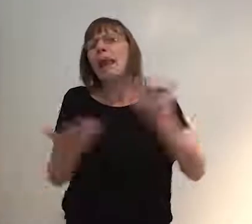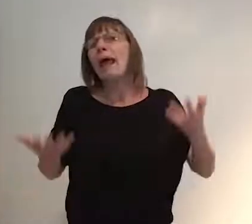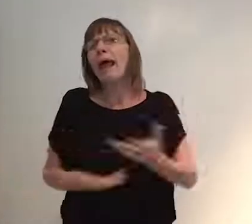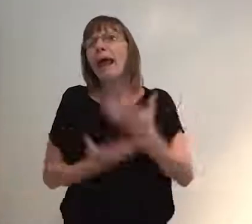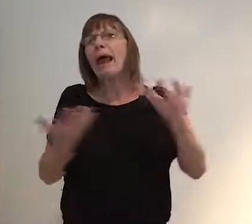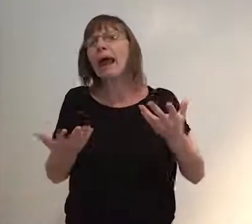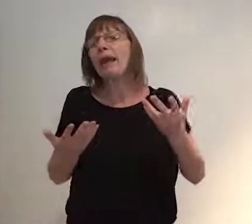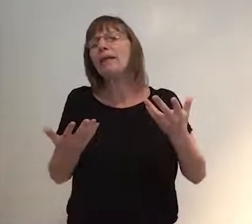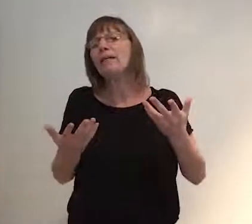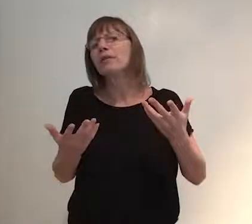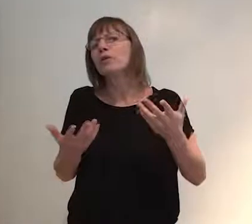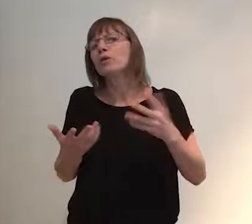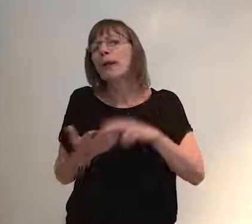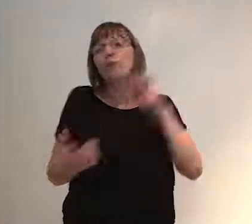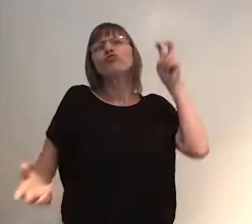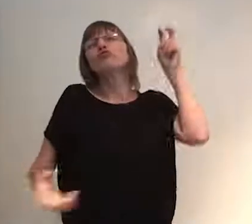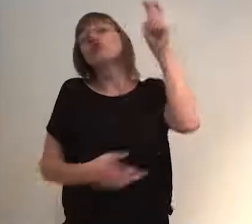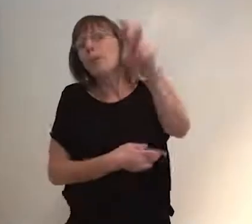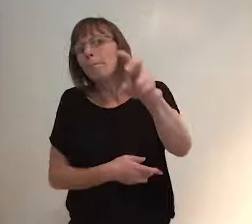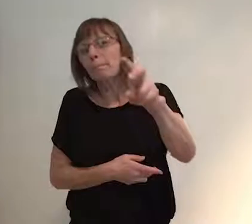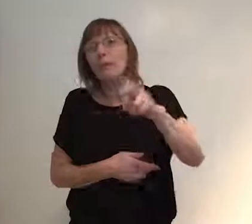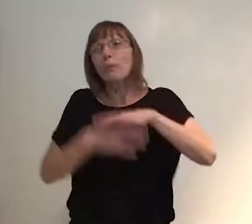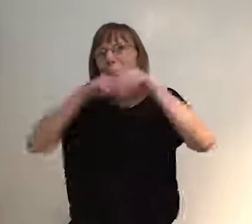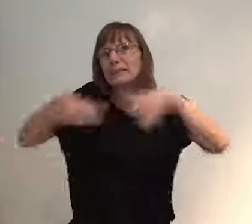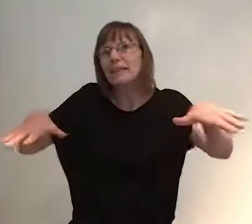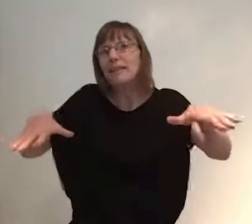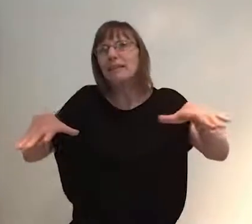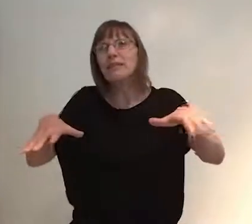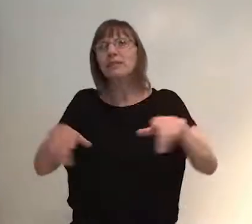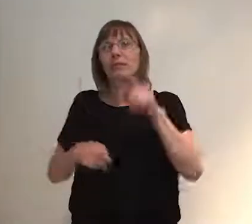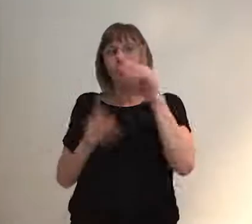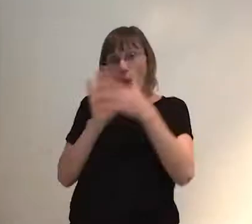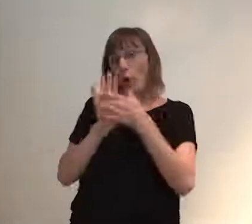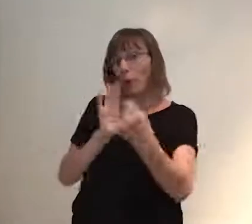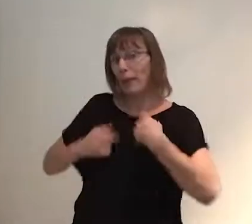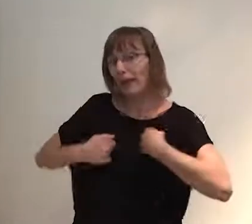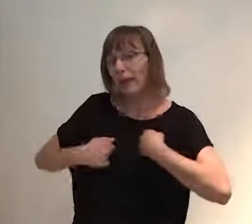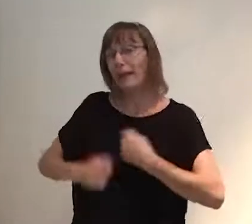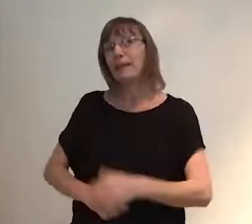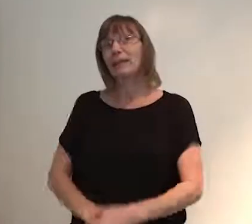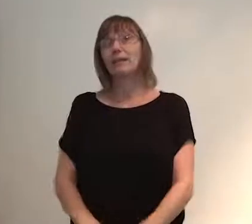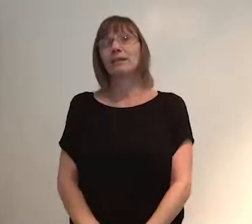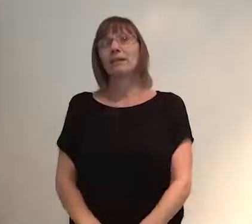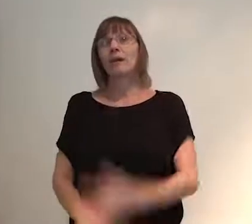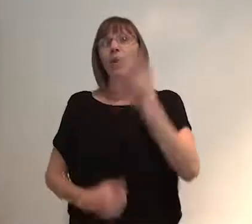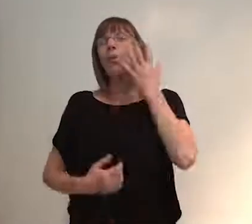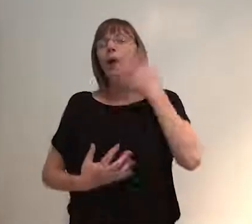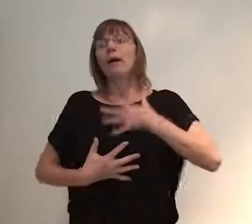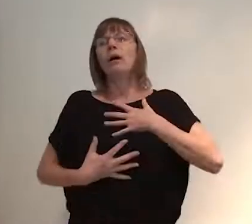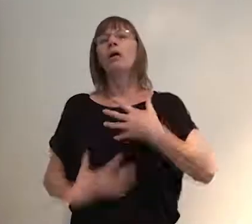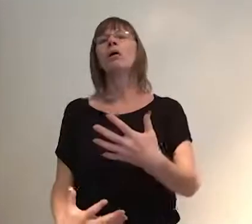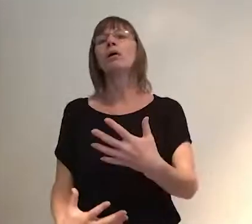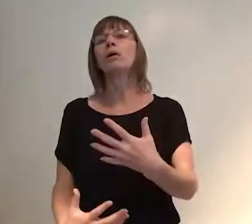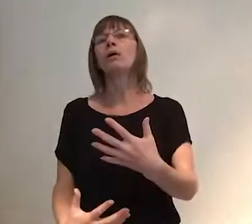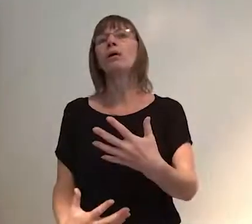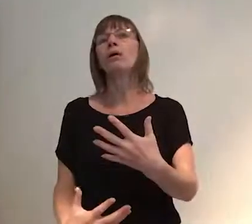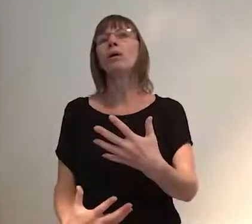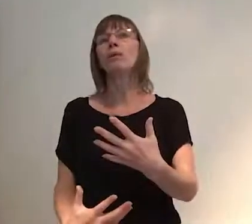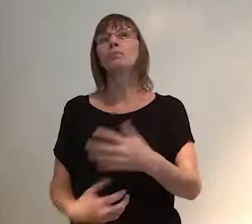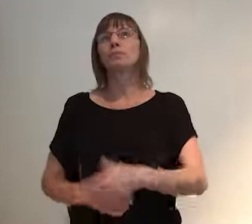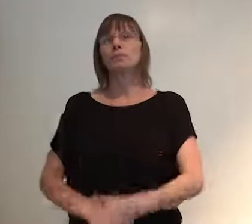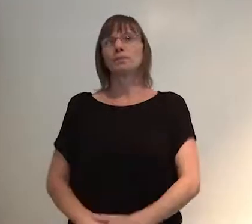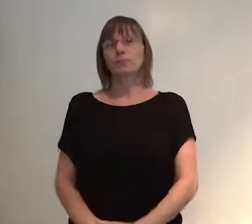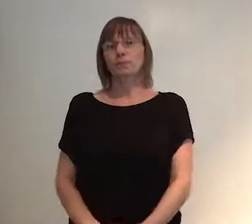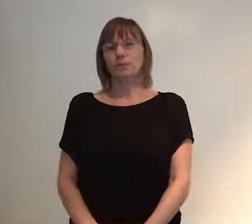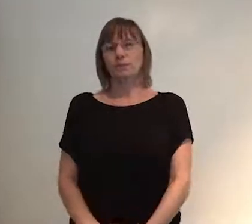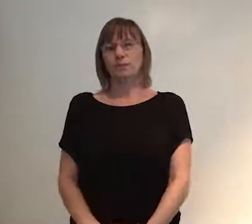play and they want to take a jump out of the sea. So we tuck under our toes. And on the next exhalation, we push